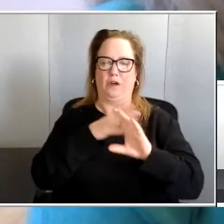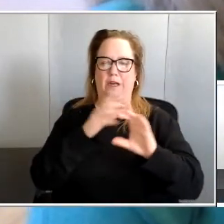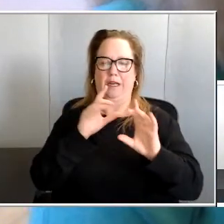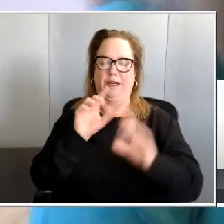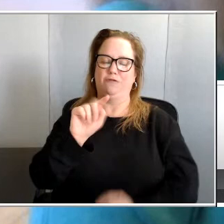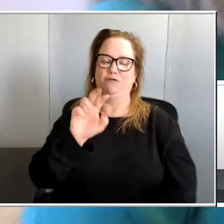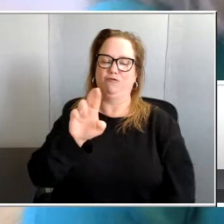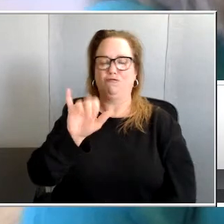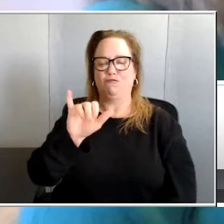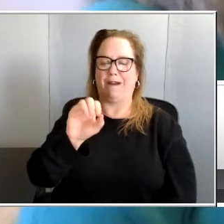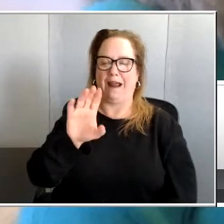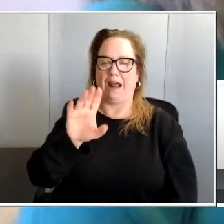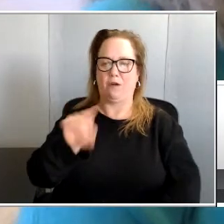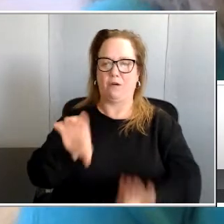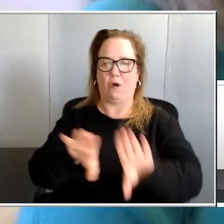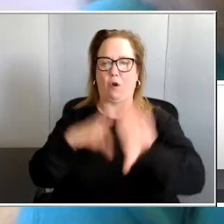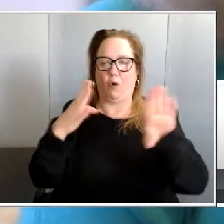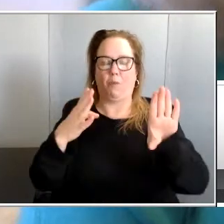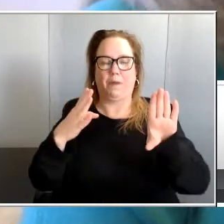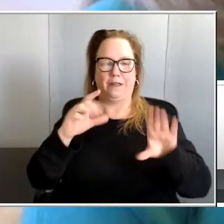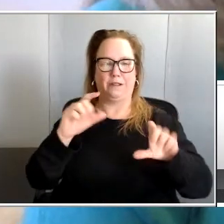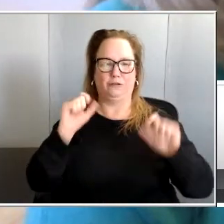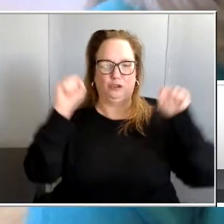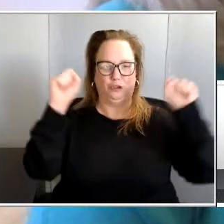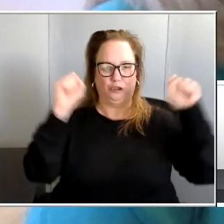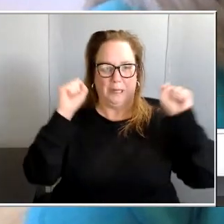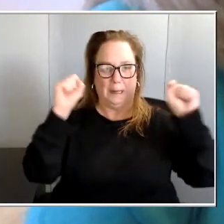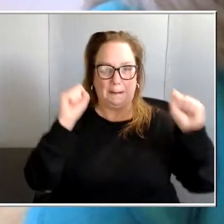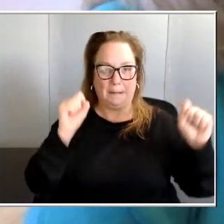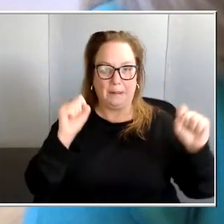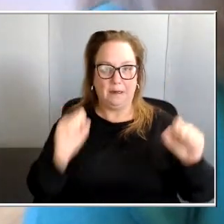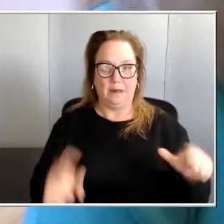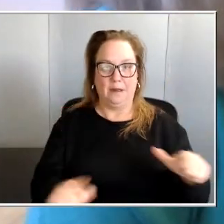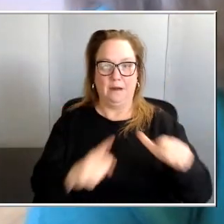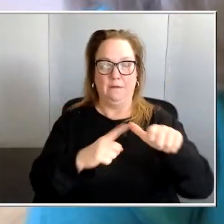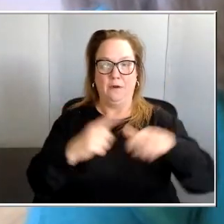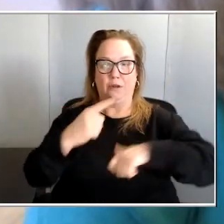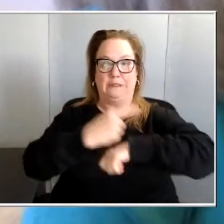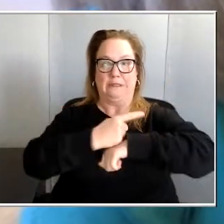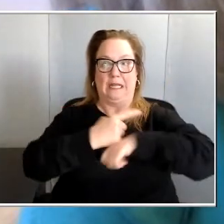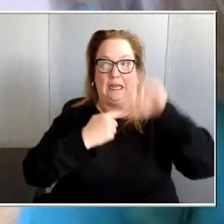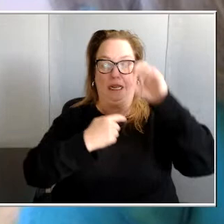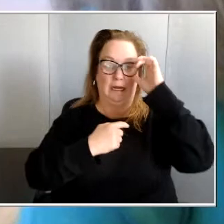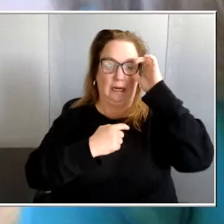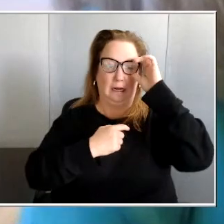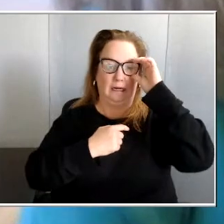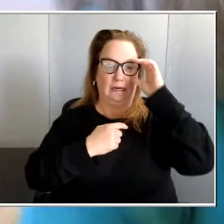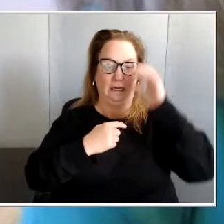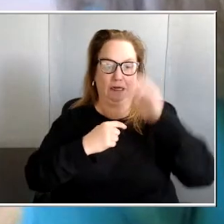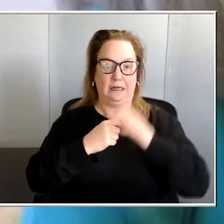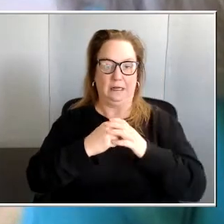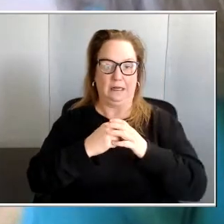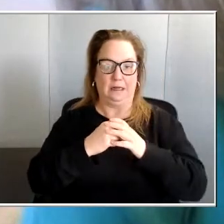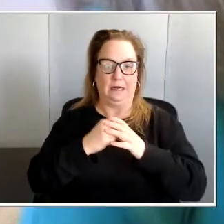pre-tryout open gym, and it was like the first day, and I went up for a